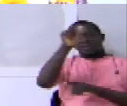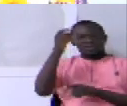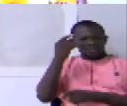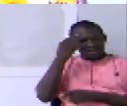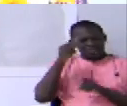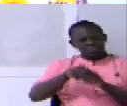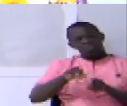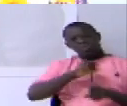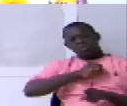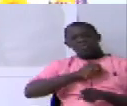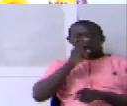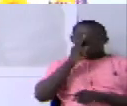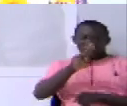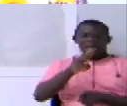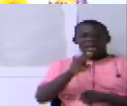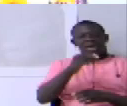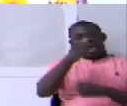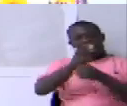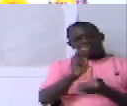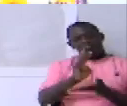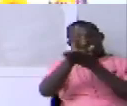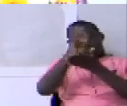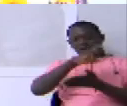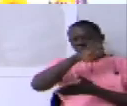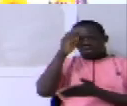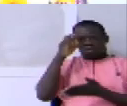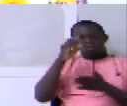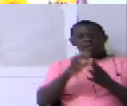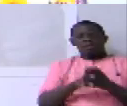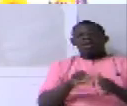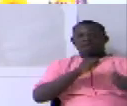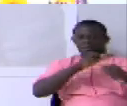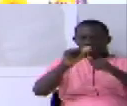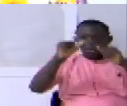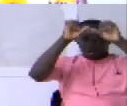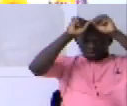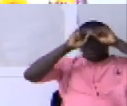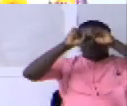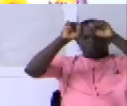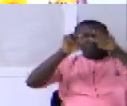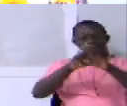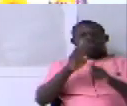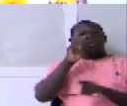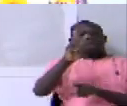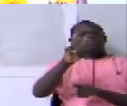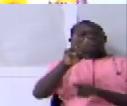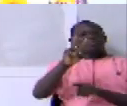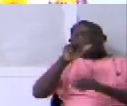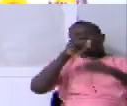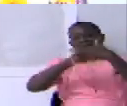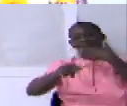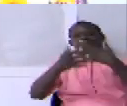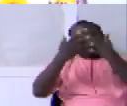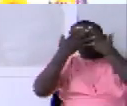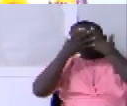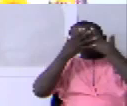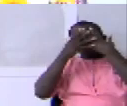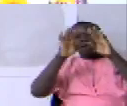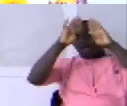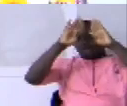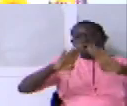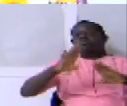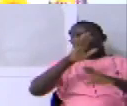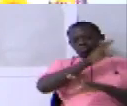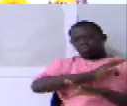nka mbom fanton ka do koke So let the government make a look into prisons also. woto man sakunda isinya fay